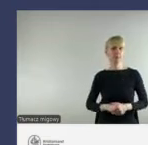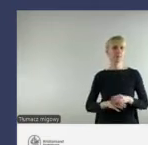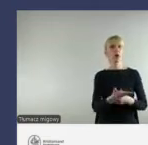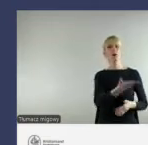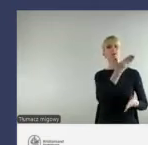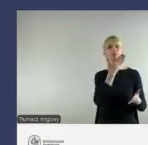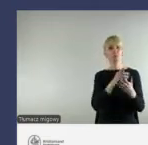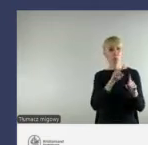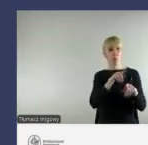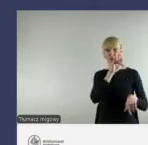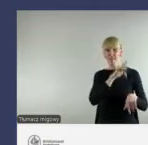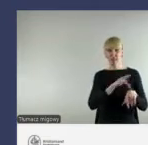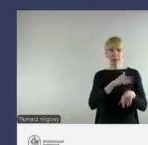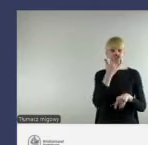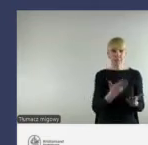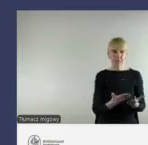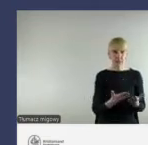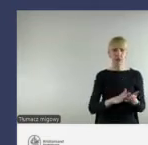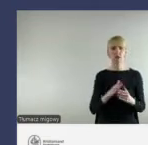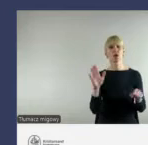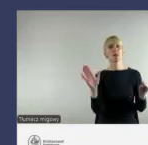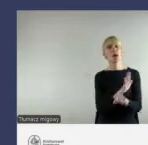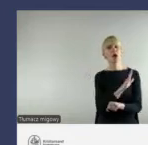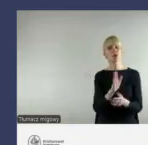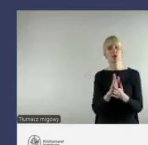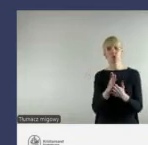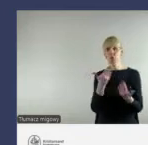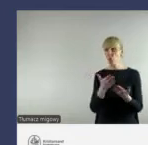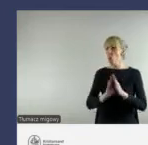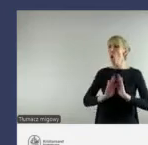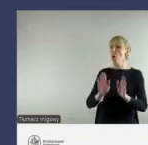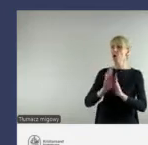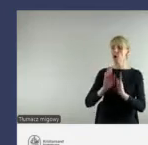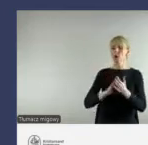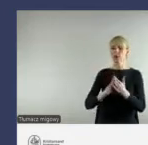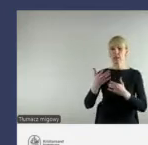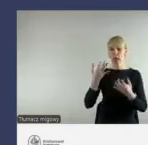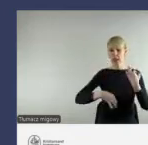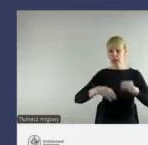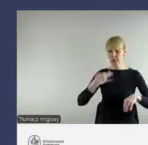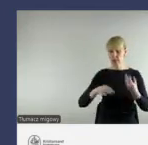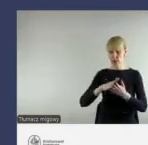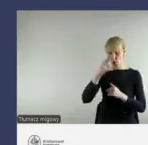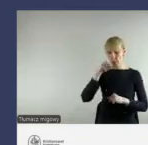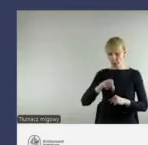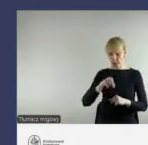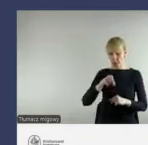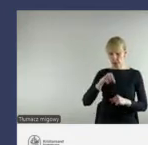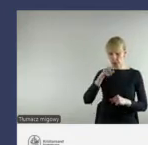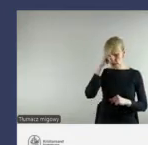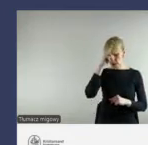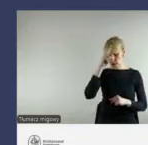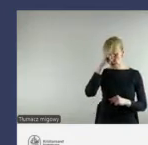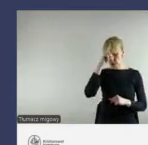based on changes in national security. We have to do climate adaptation because of extreme